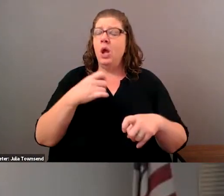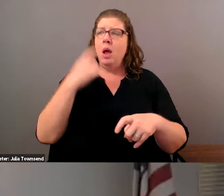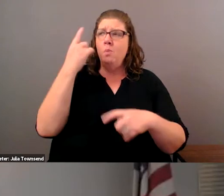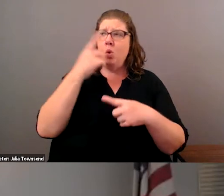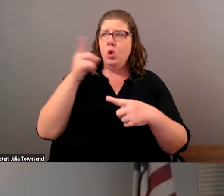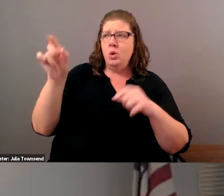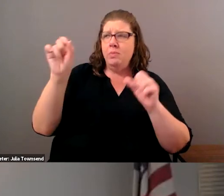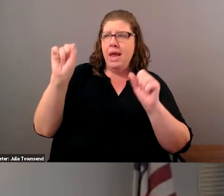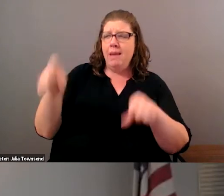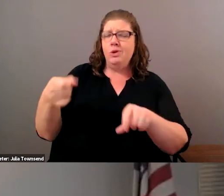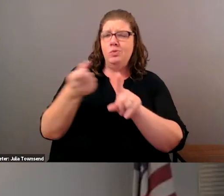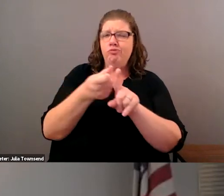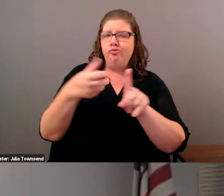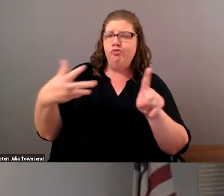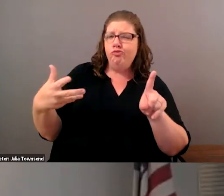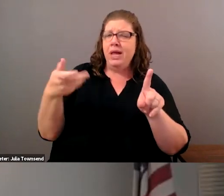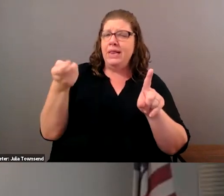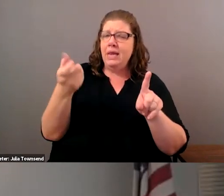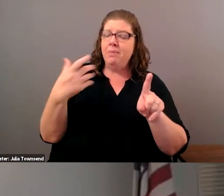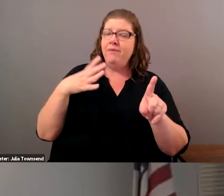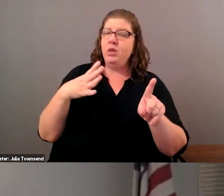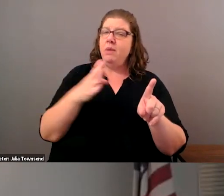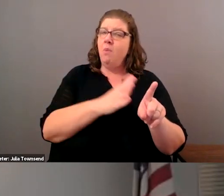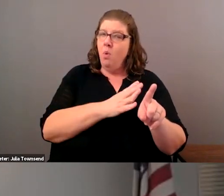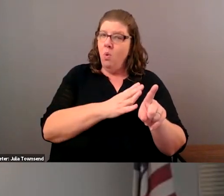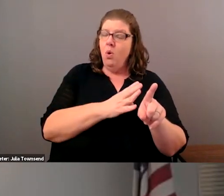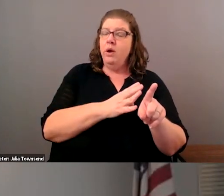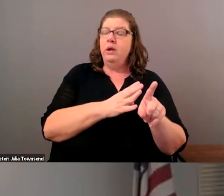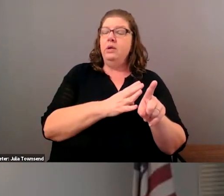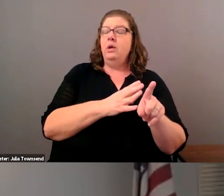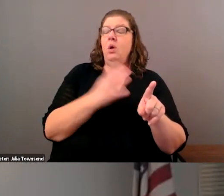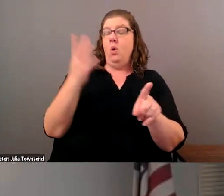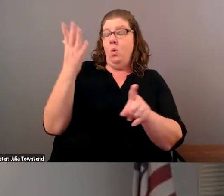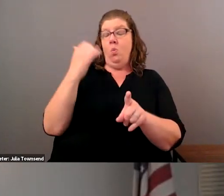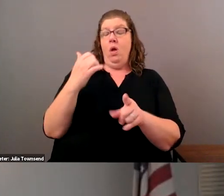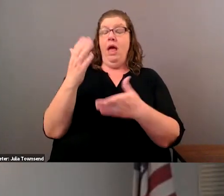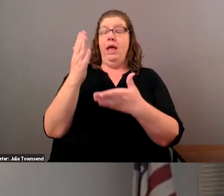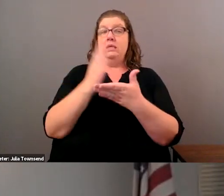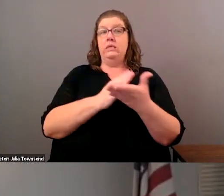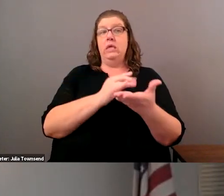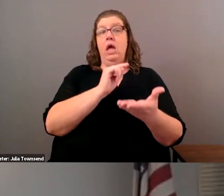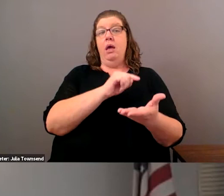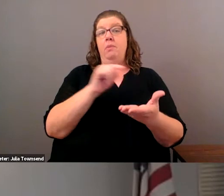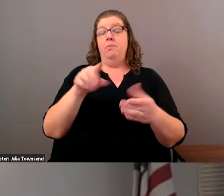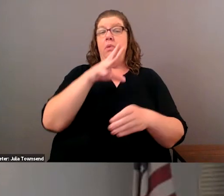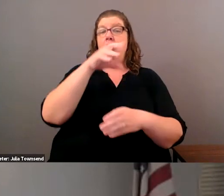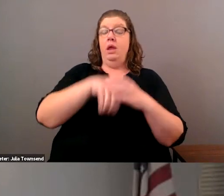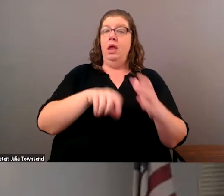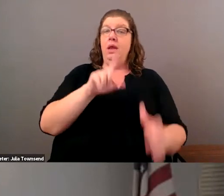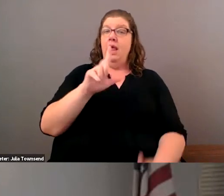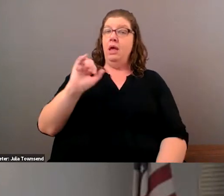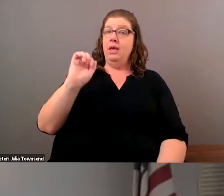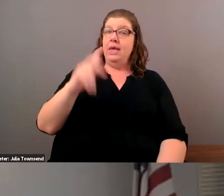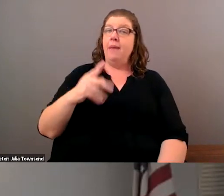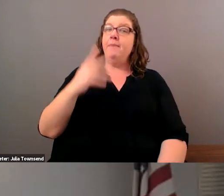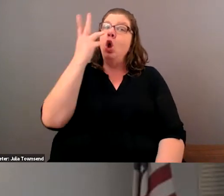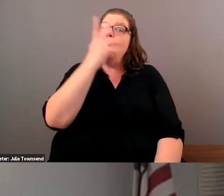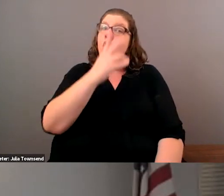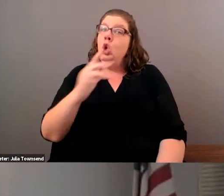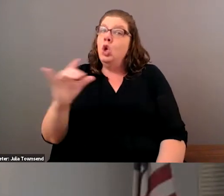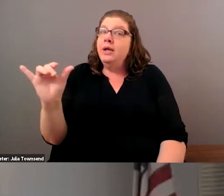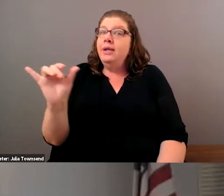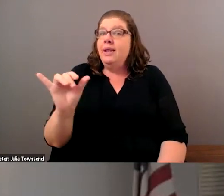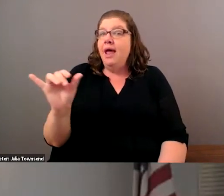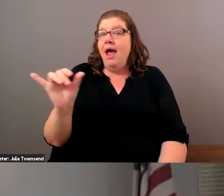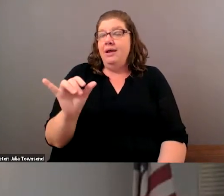just elaborate a little bit for the board about why some things in the LCAP might look like they're,